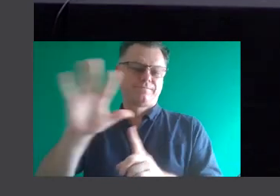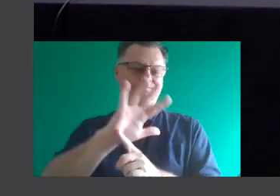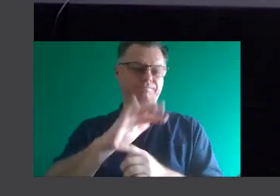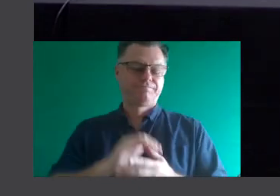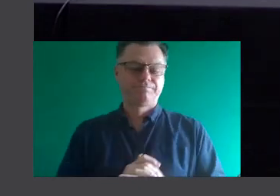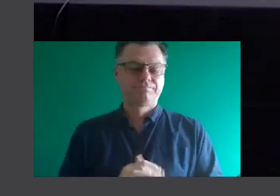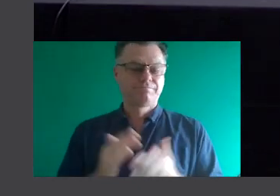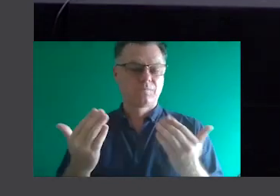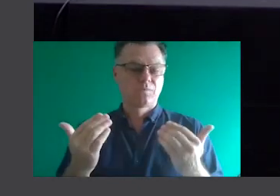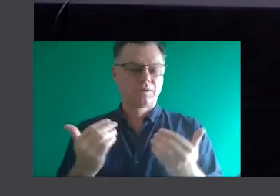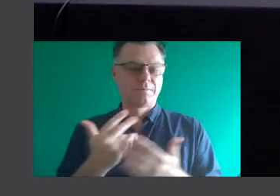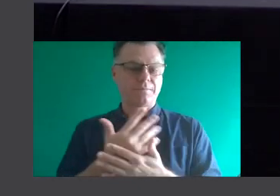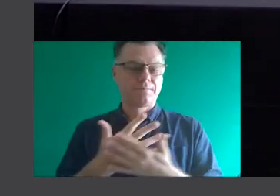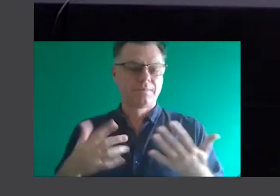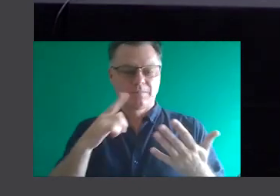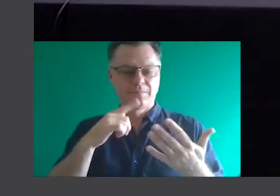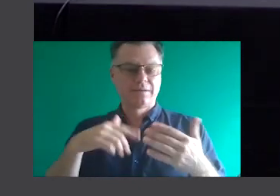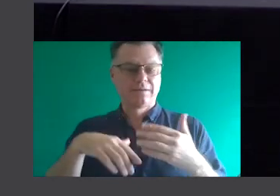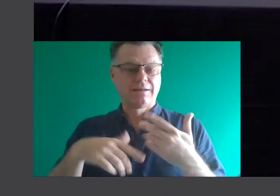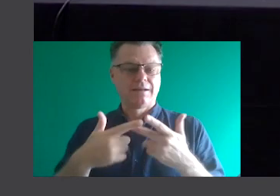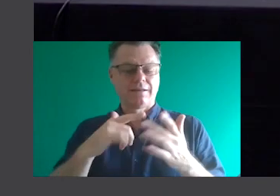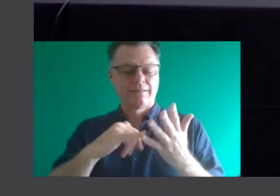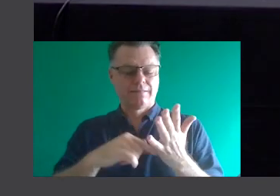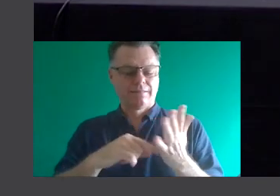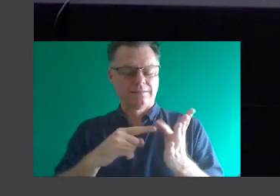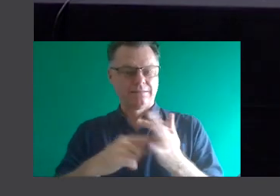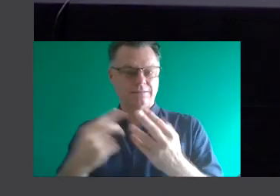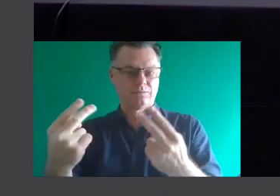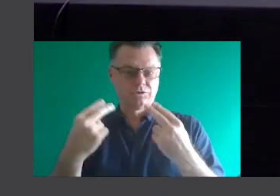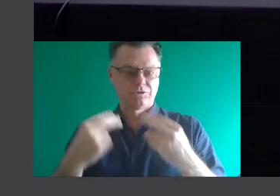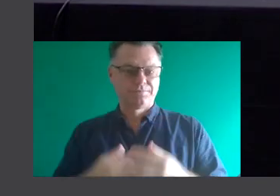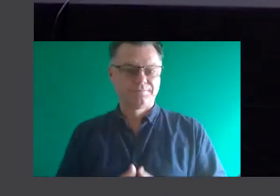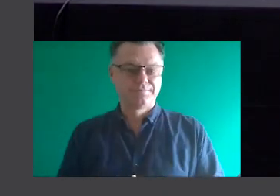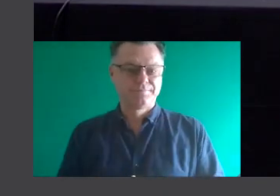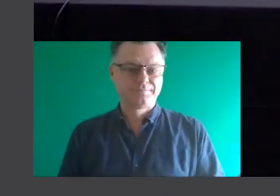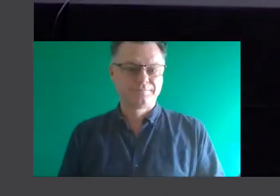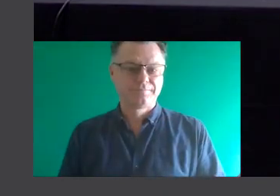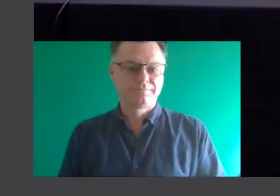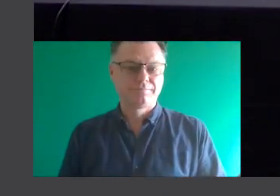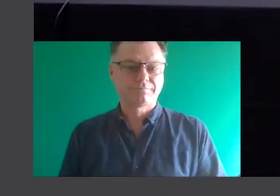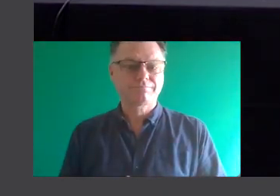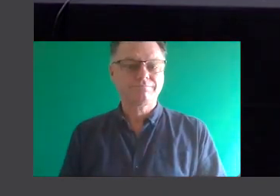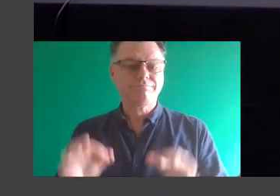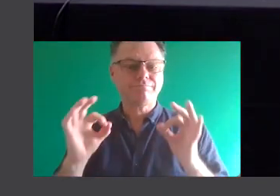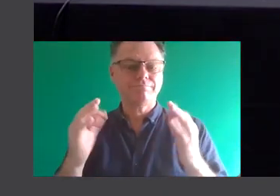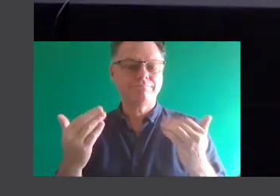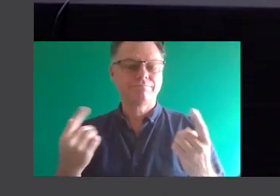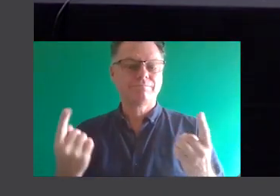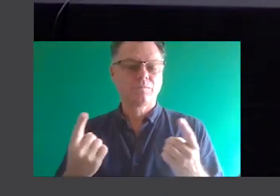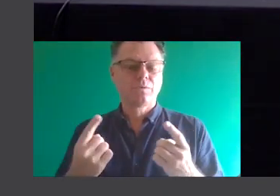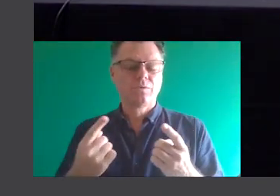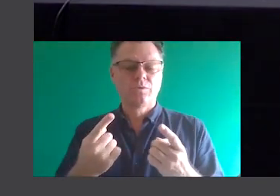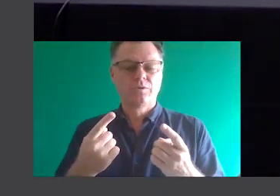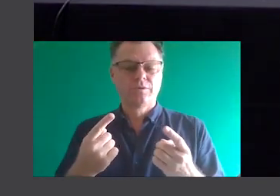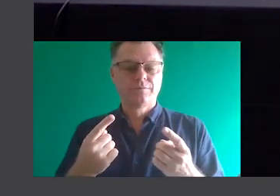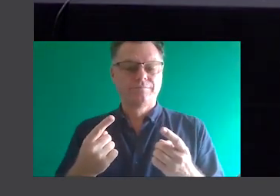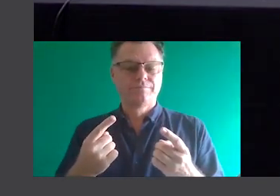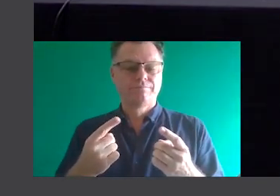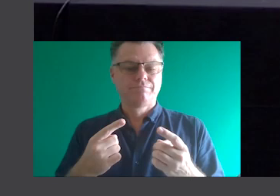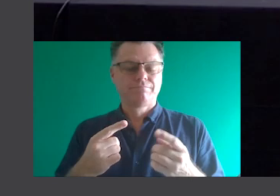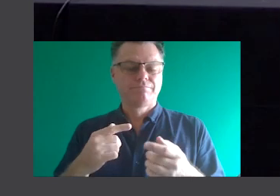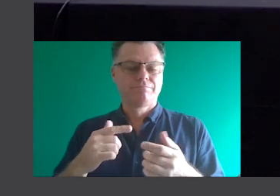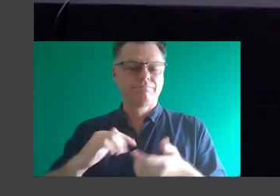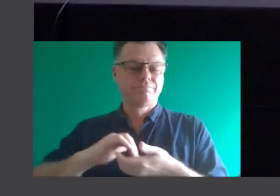of metropolitan and regional Victoria, and we welcome a large cohort from interstate as well. And a